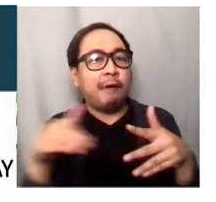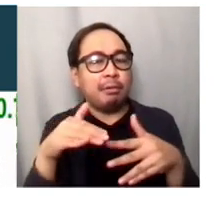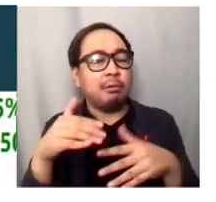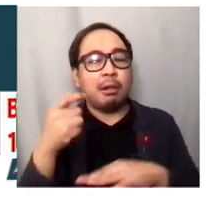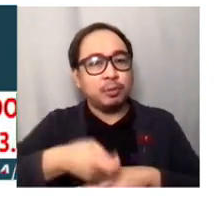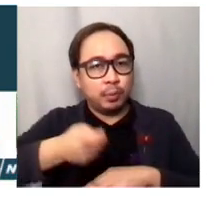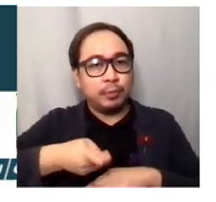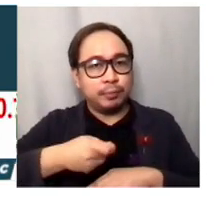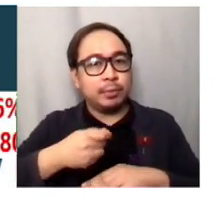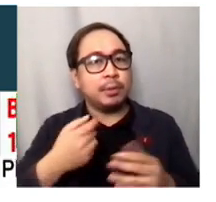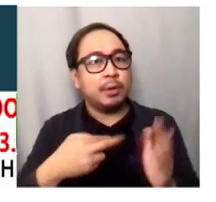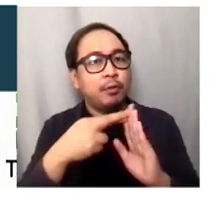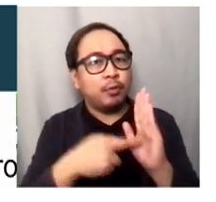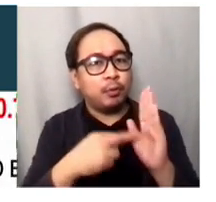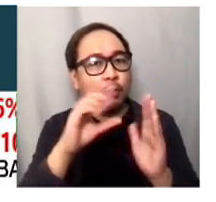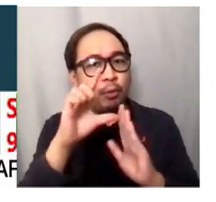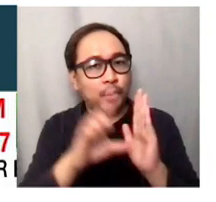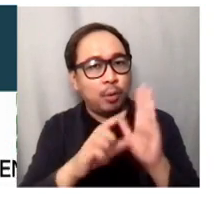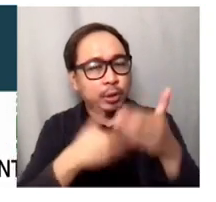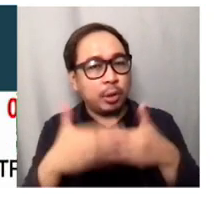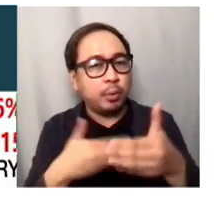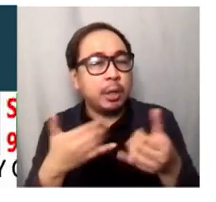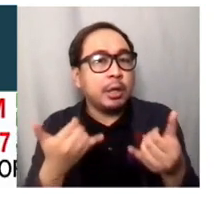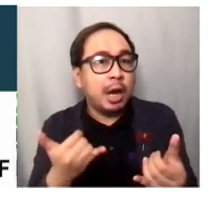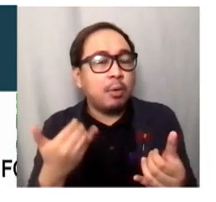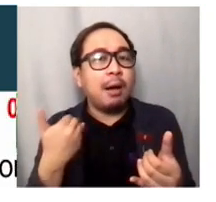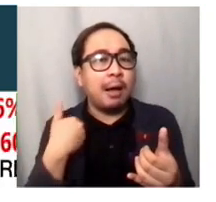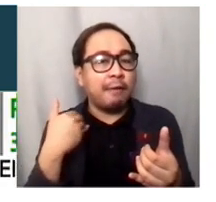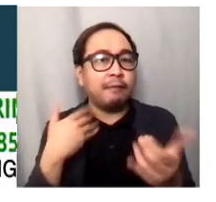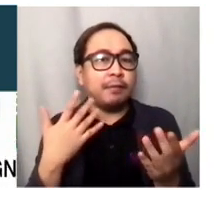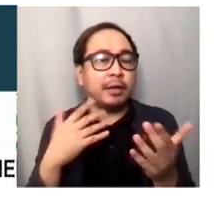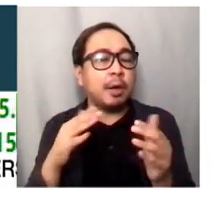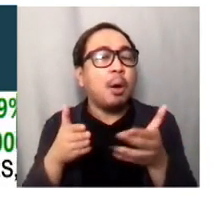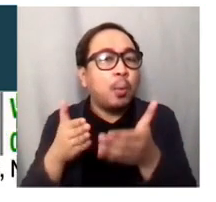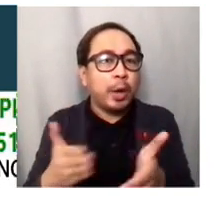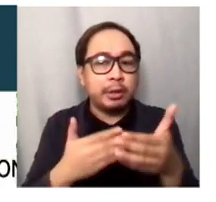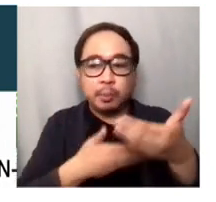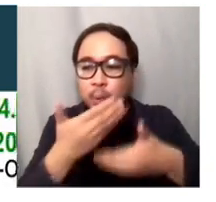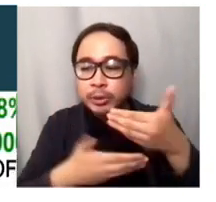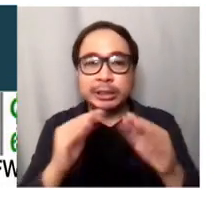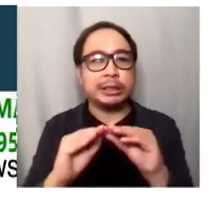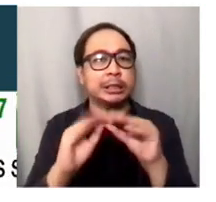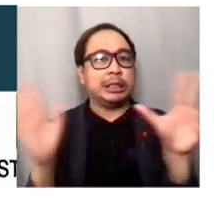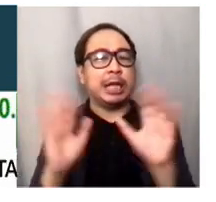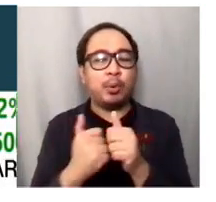is because we have now these mechanisms to communicate, we get from the